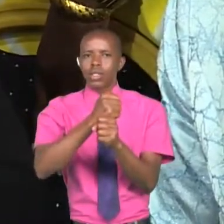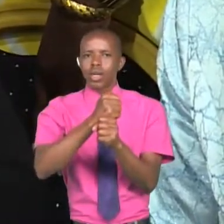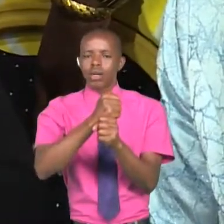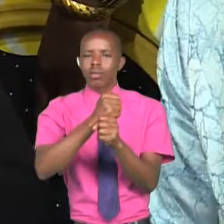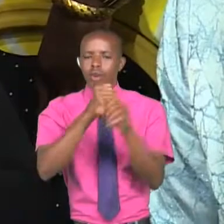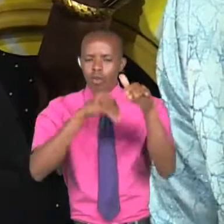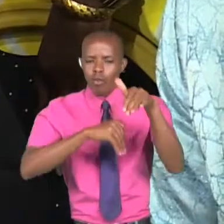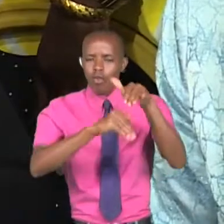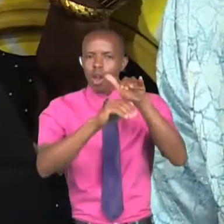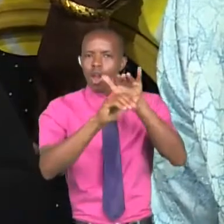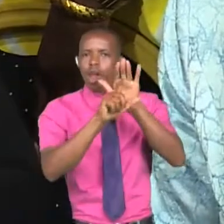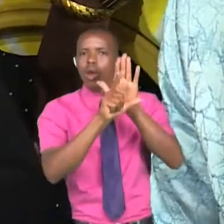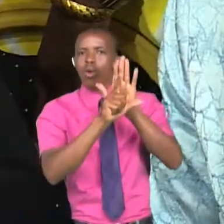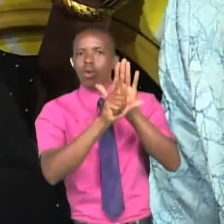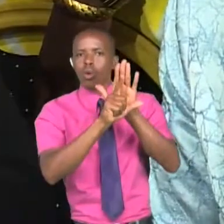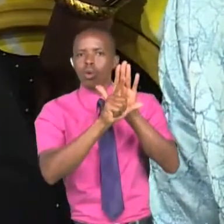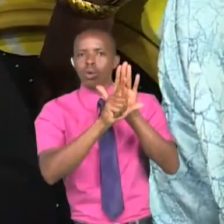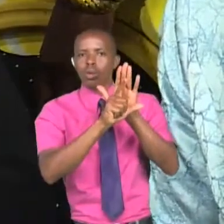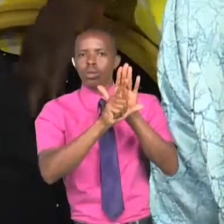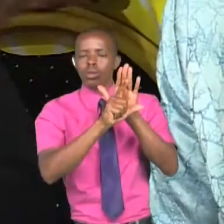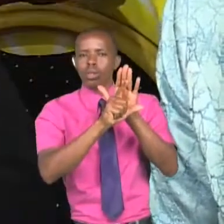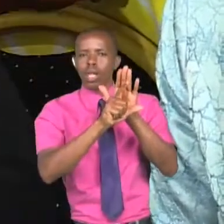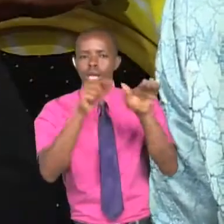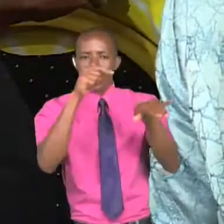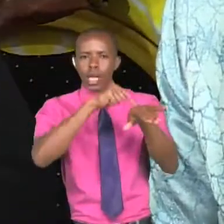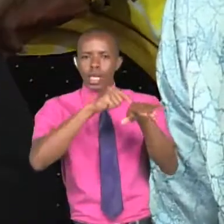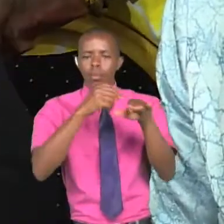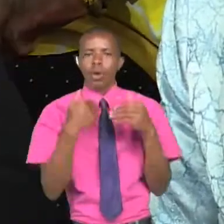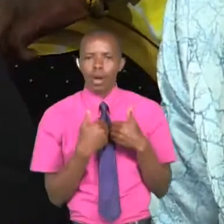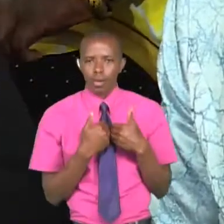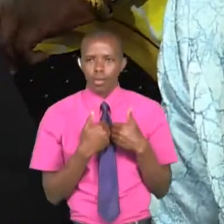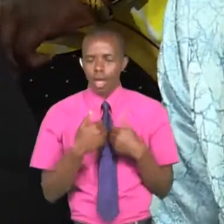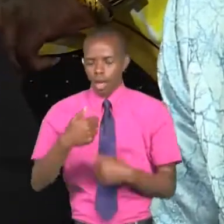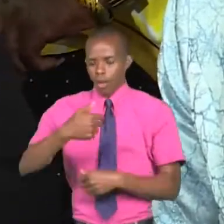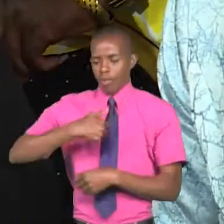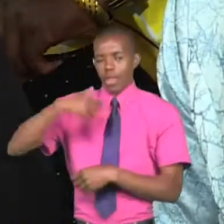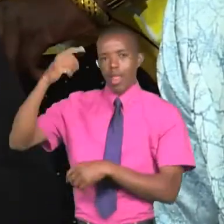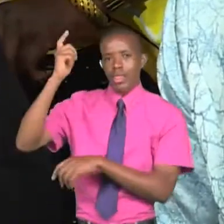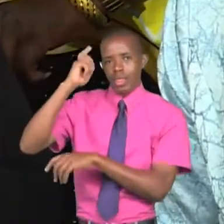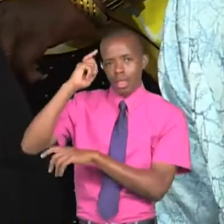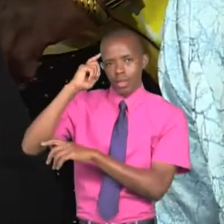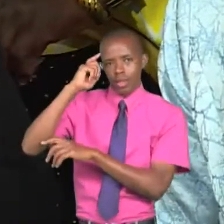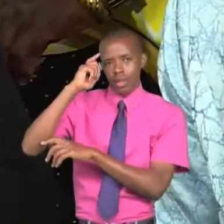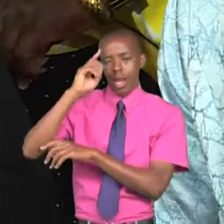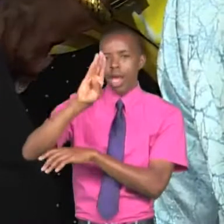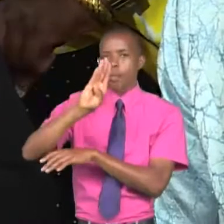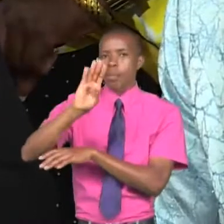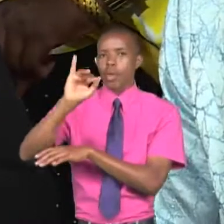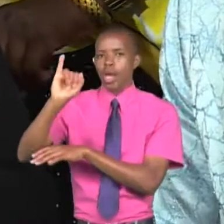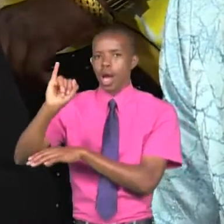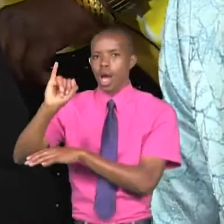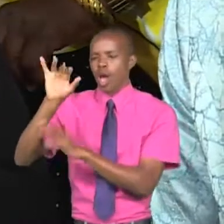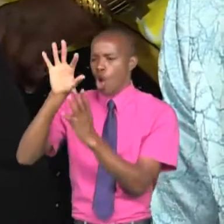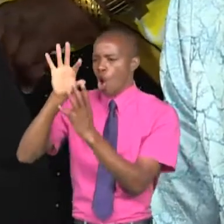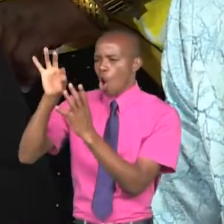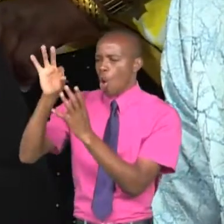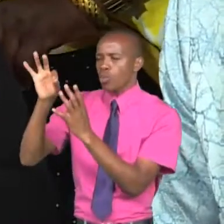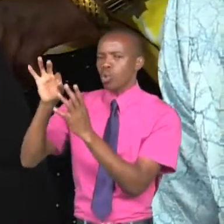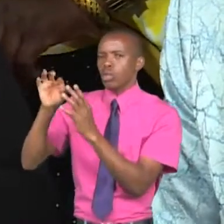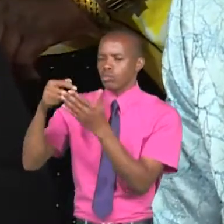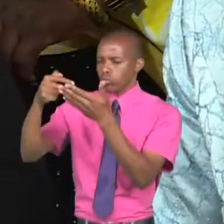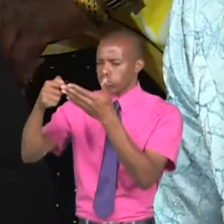law, within the stipulated time frame as well? So I think BBI are not even options we want to discuss